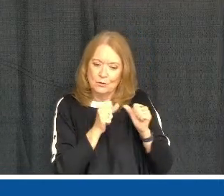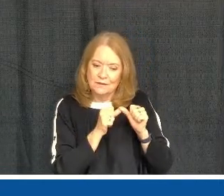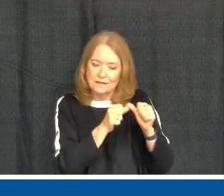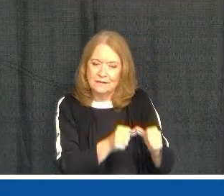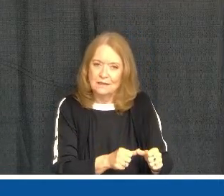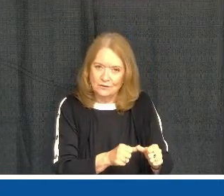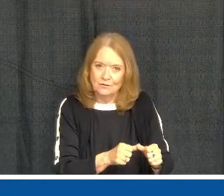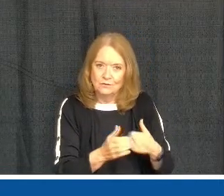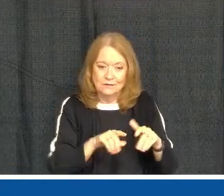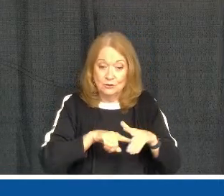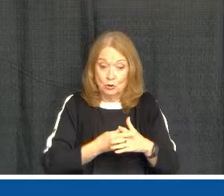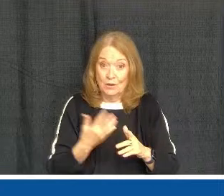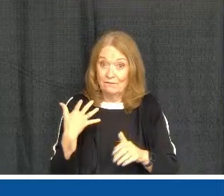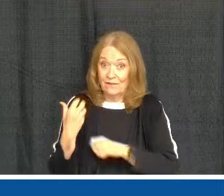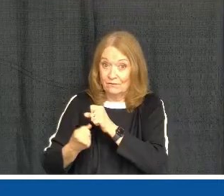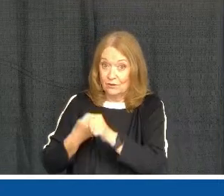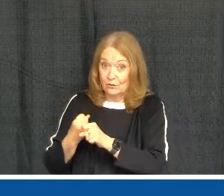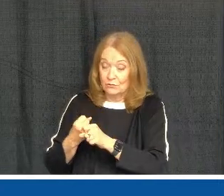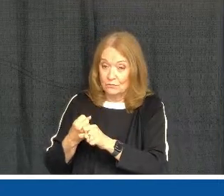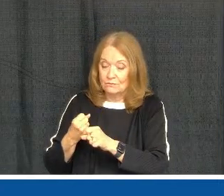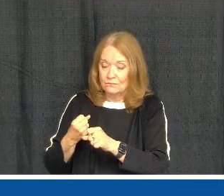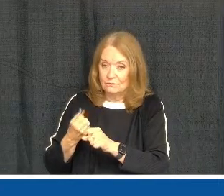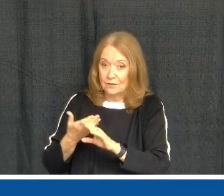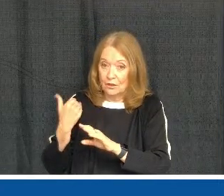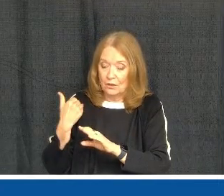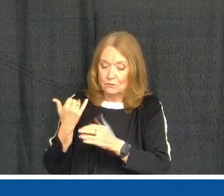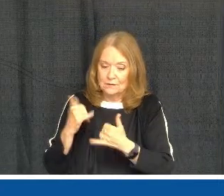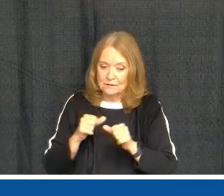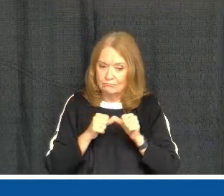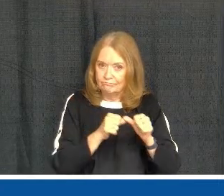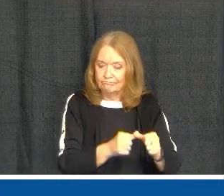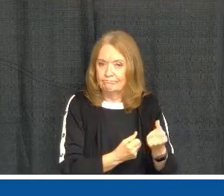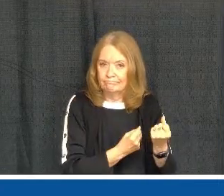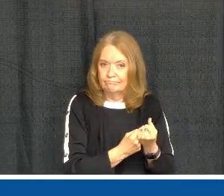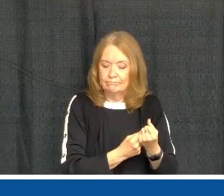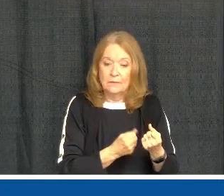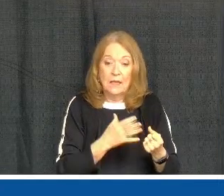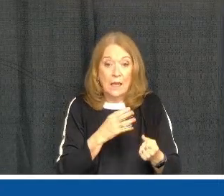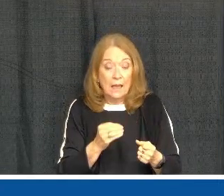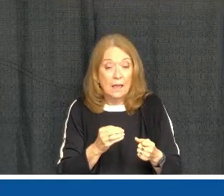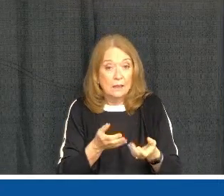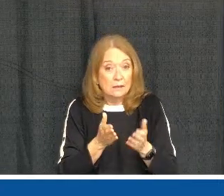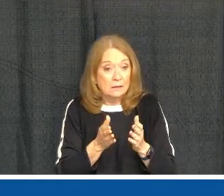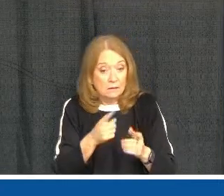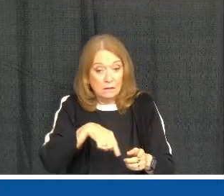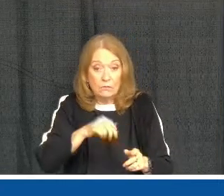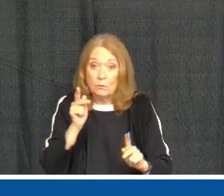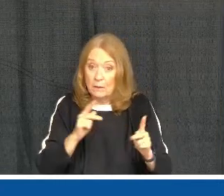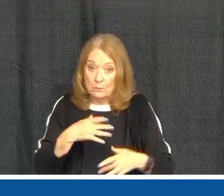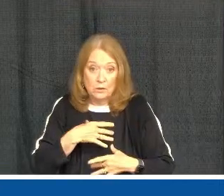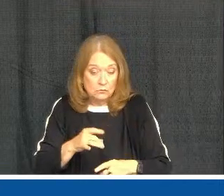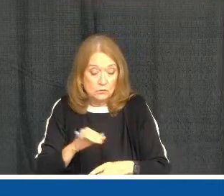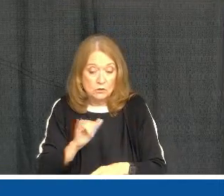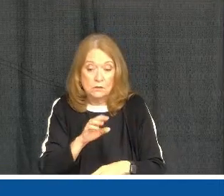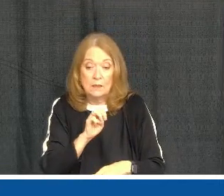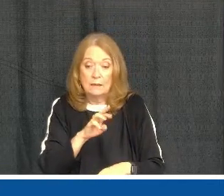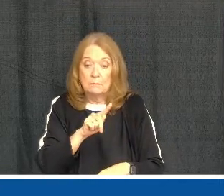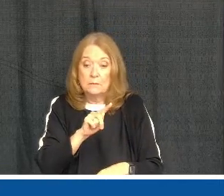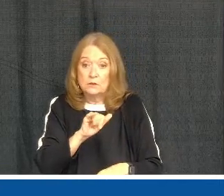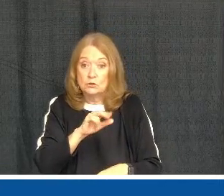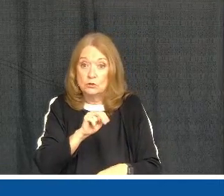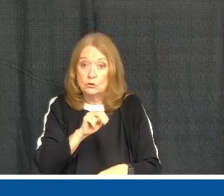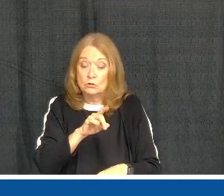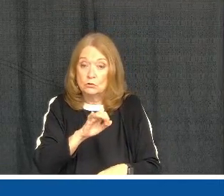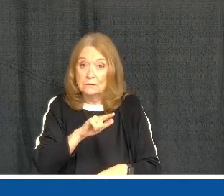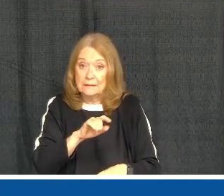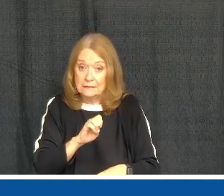5 years ago. I would ask that you do support this, and also if there are others that are interested in it, as Mr. Tyndall said, I would encourage